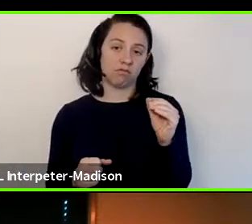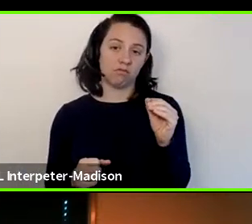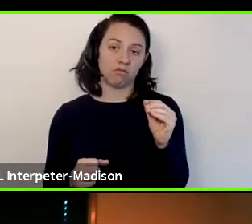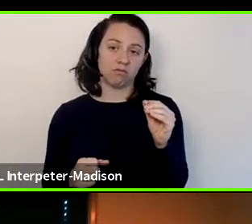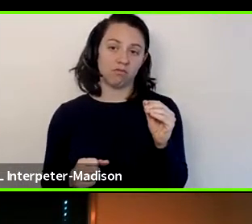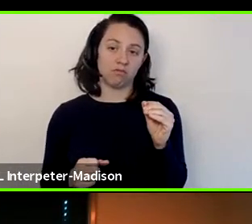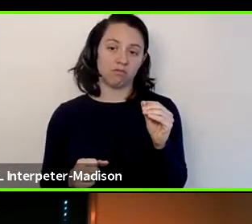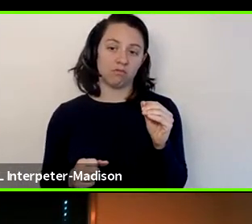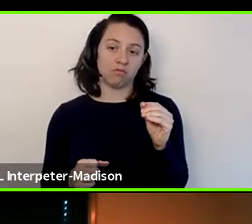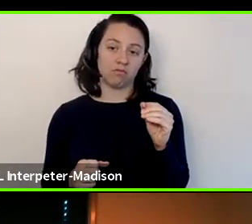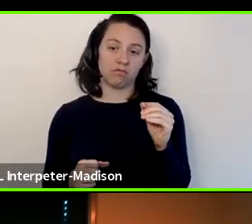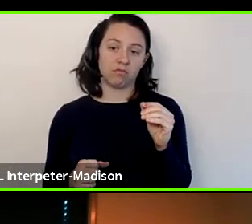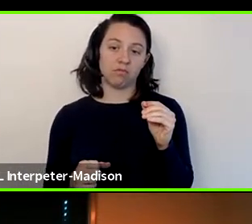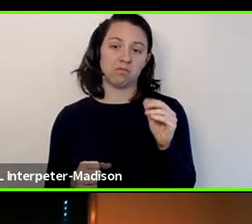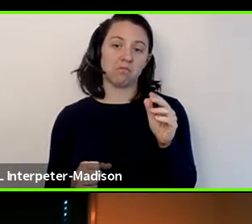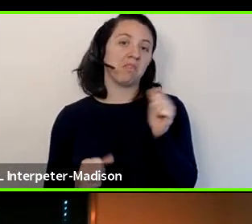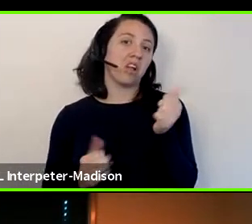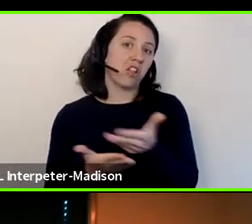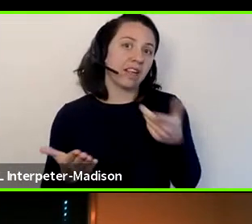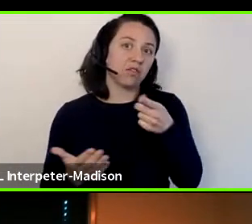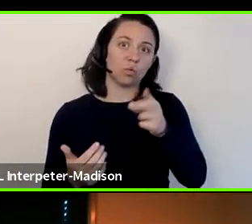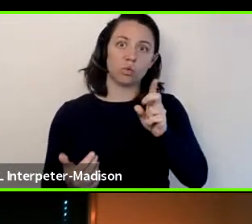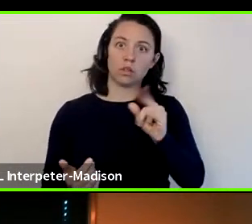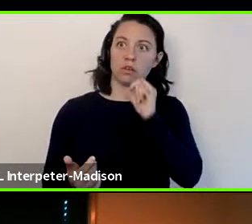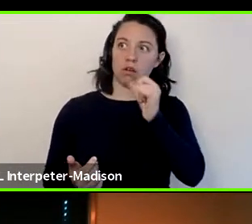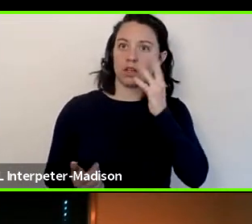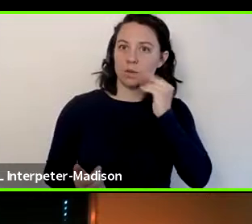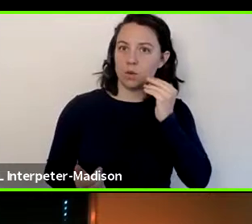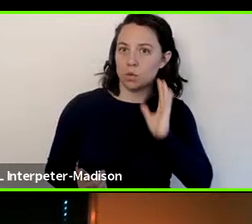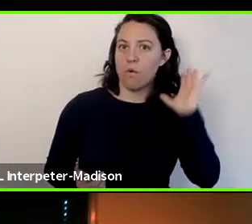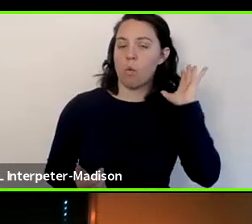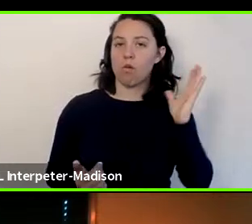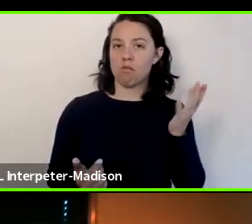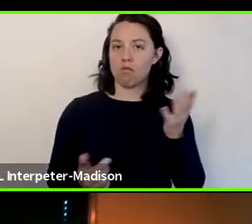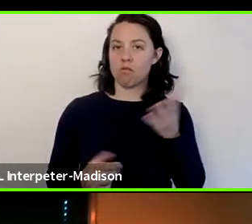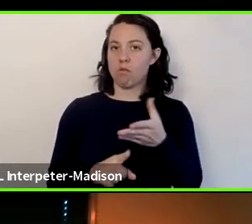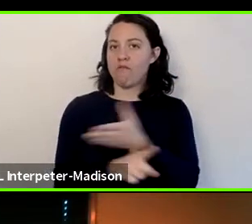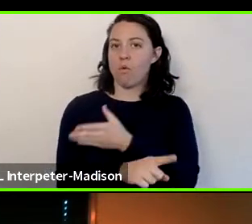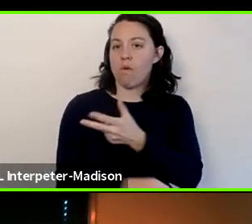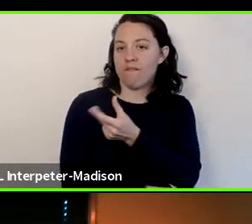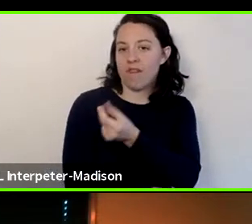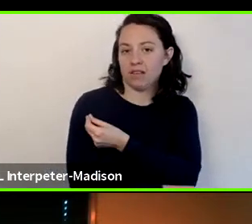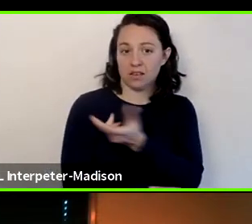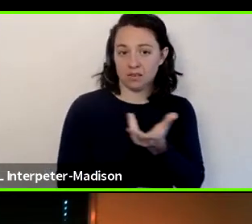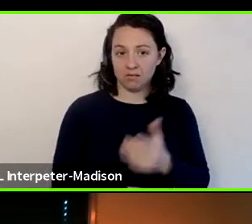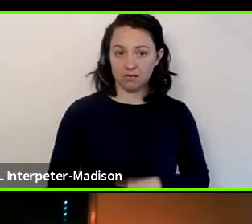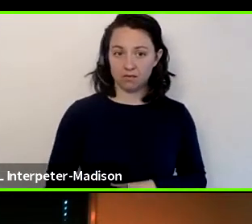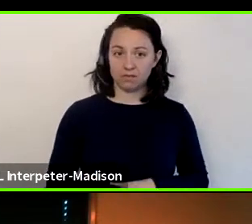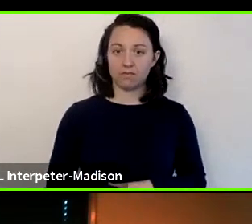maybe you hadn't experienced previously as a result of not being vaccinated?